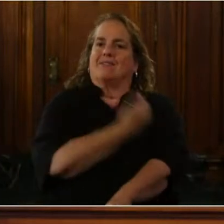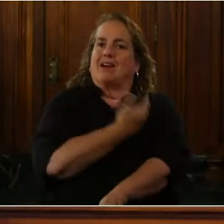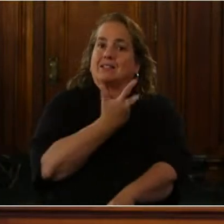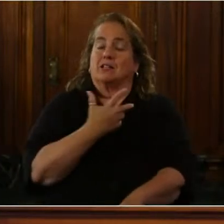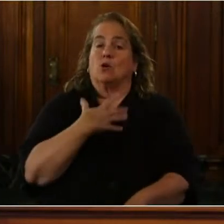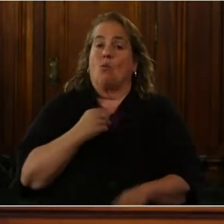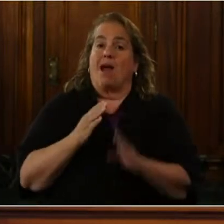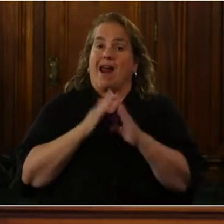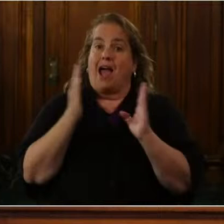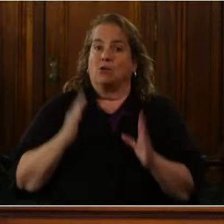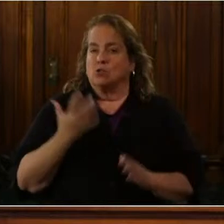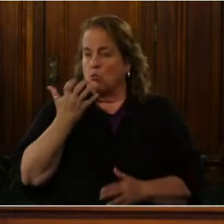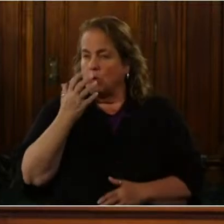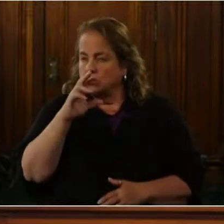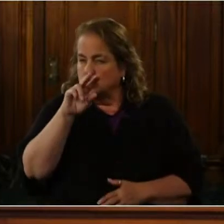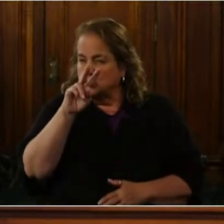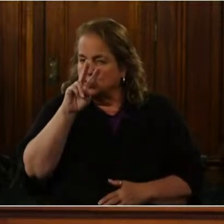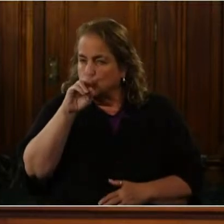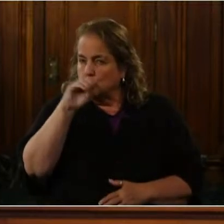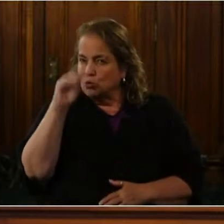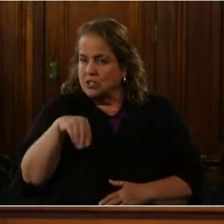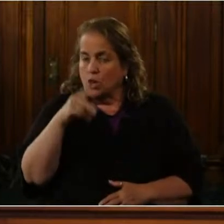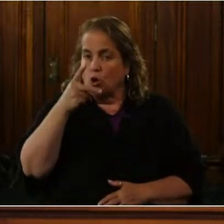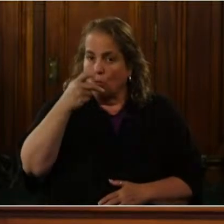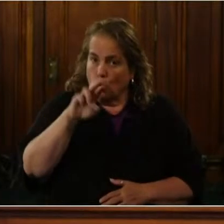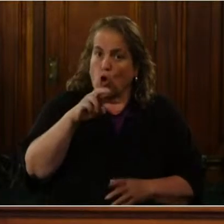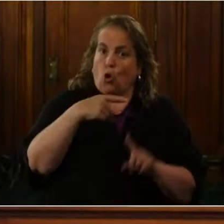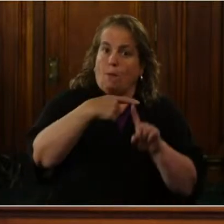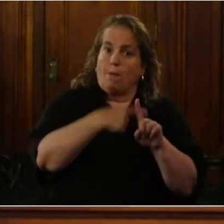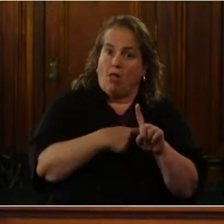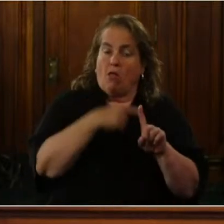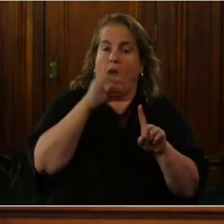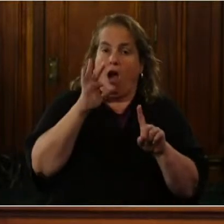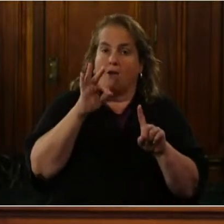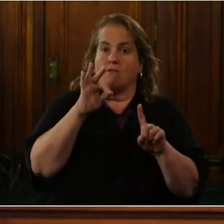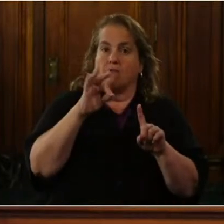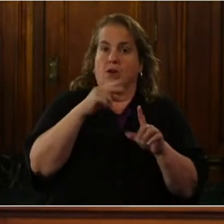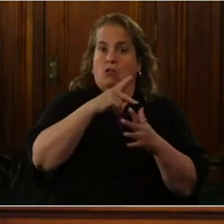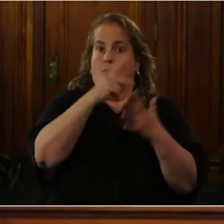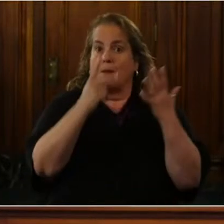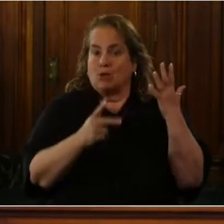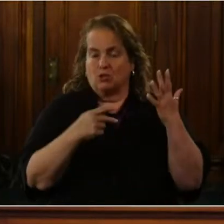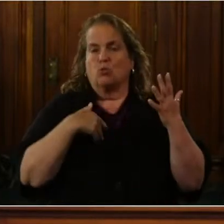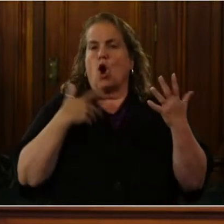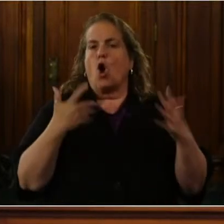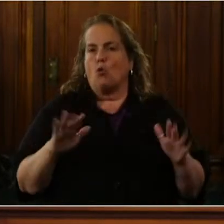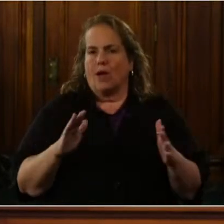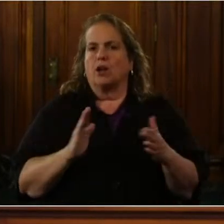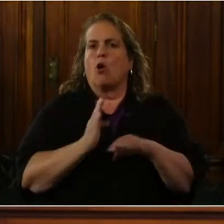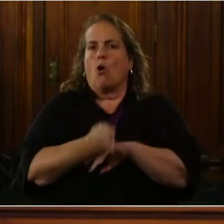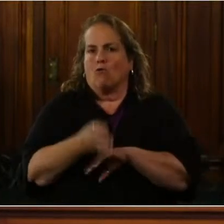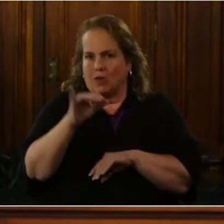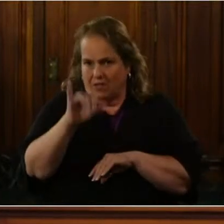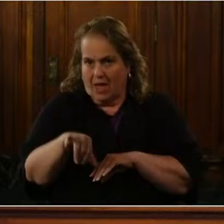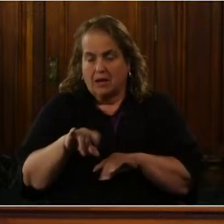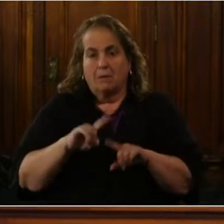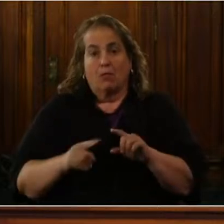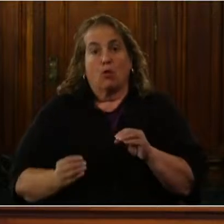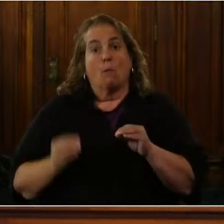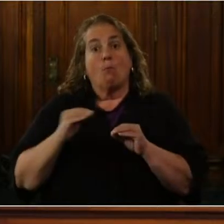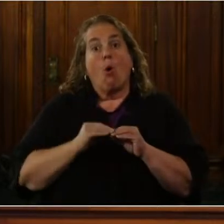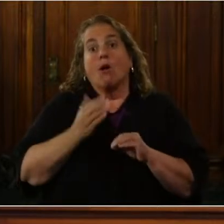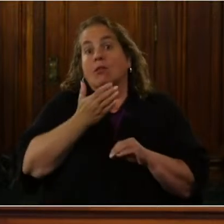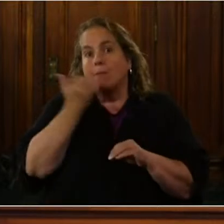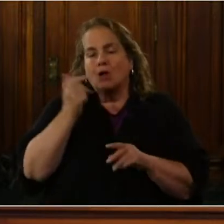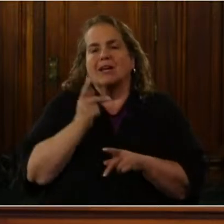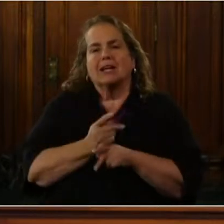White House wants, I think, 2% per month of the population. We're already over that. Again, the more, the better. It